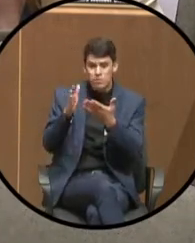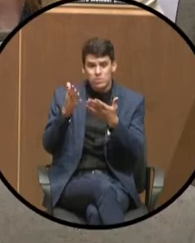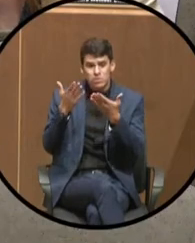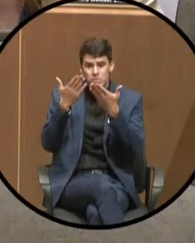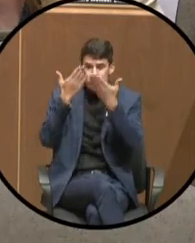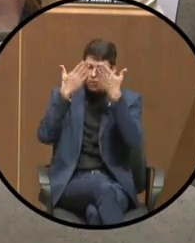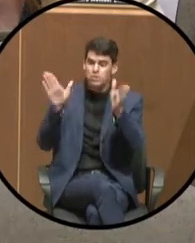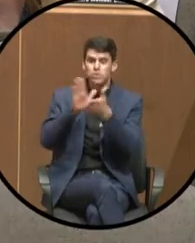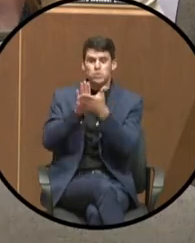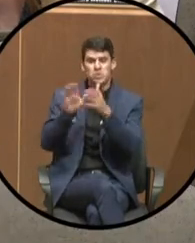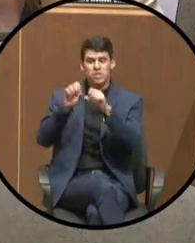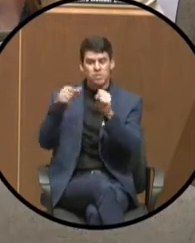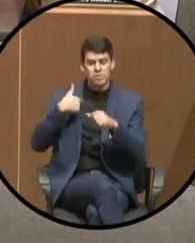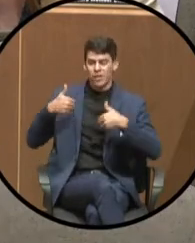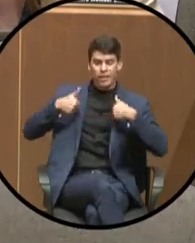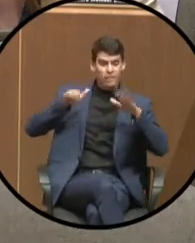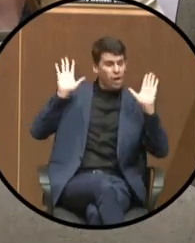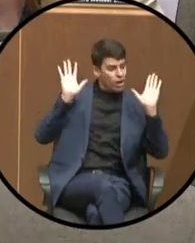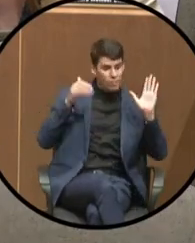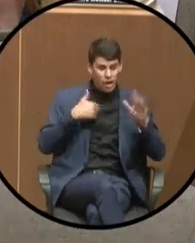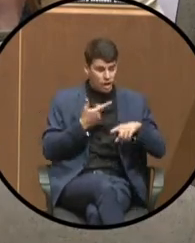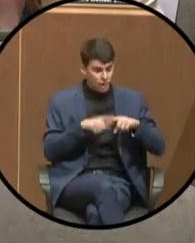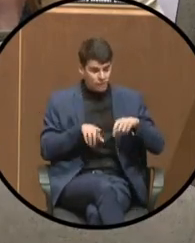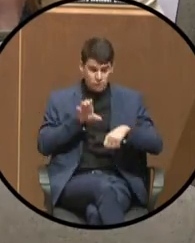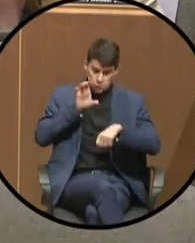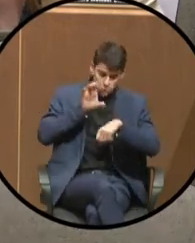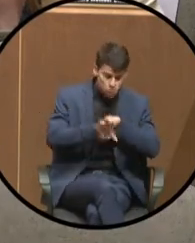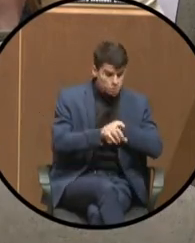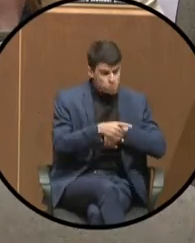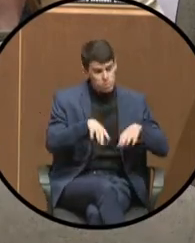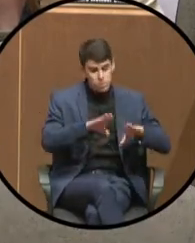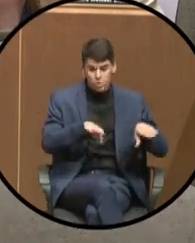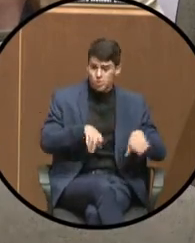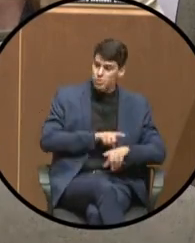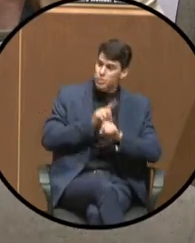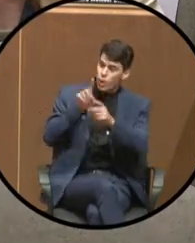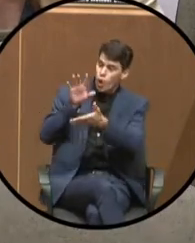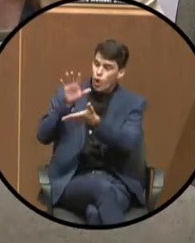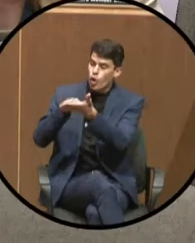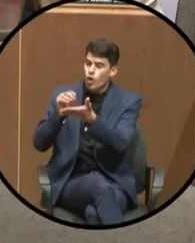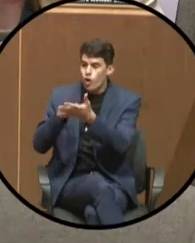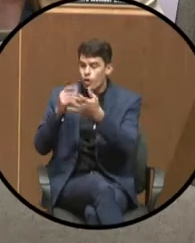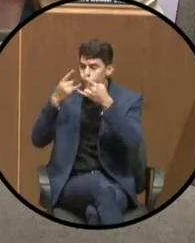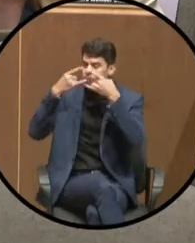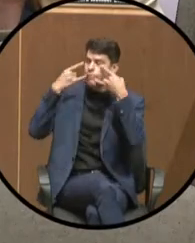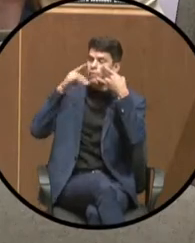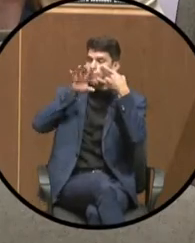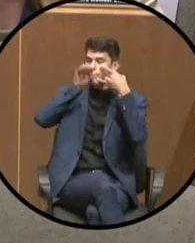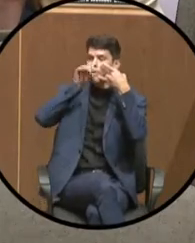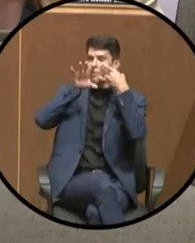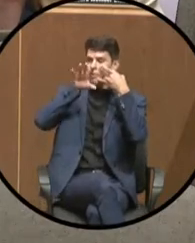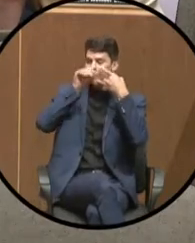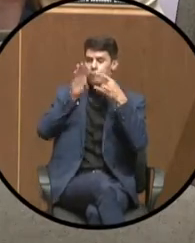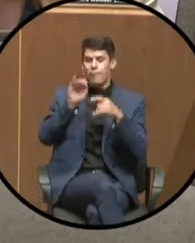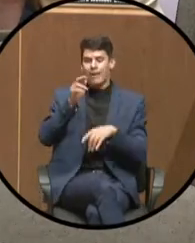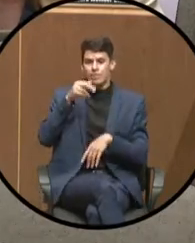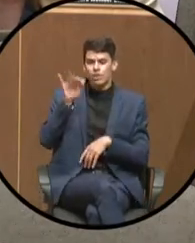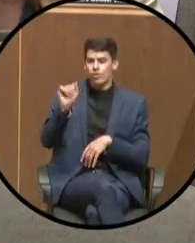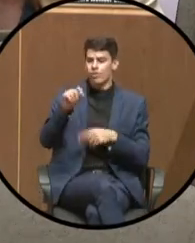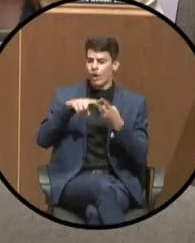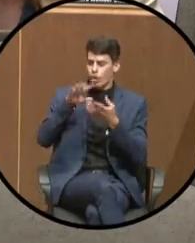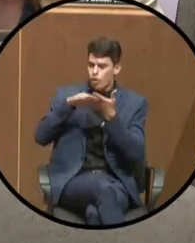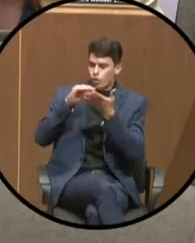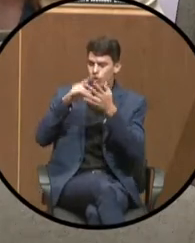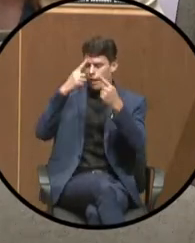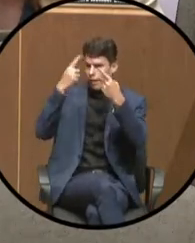country. I cannot force my children to go against their own desire to learn without headaches and bacteria being inhaled. My children will not be